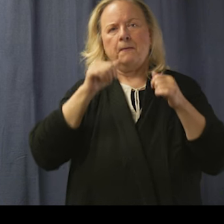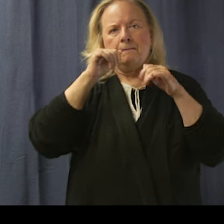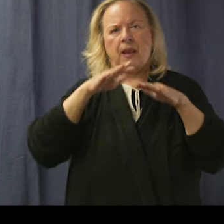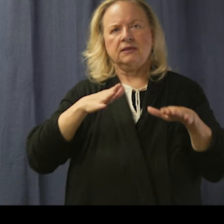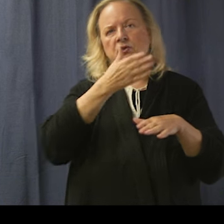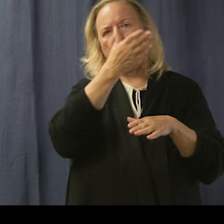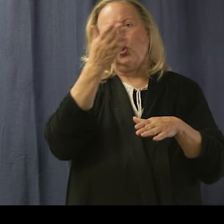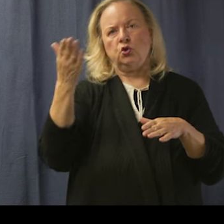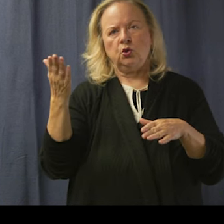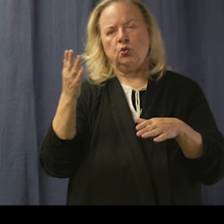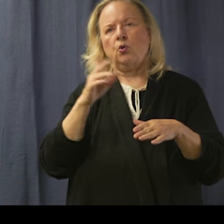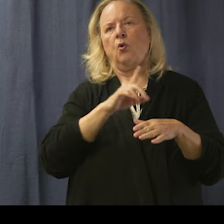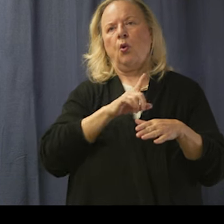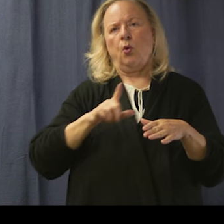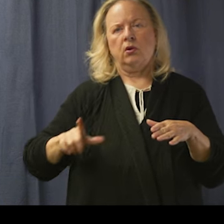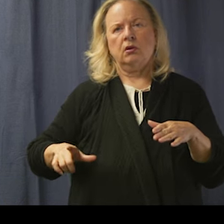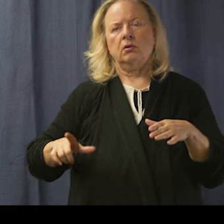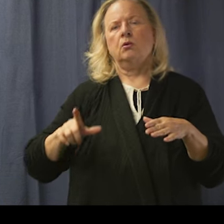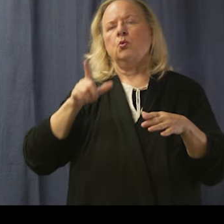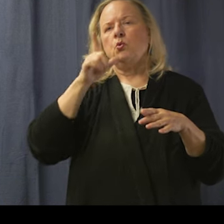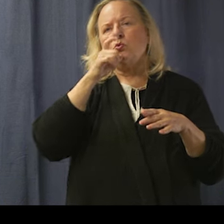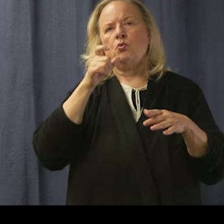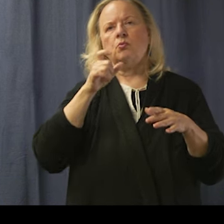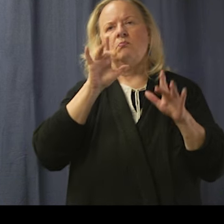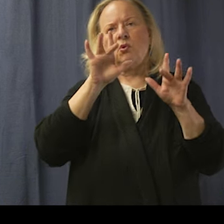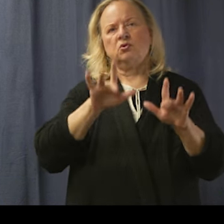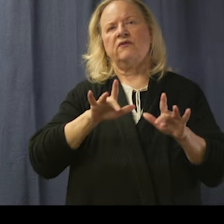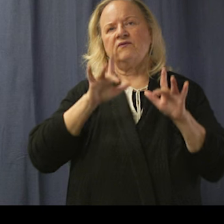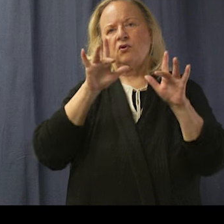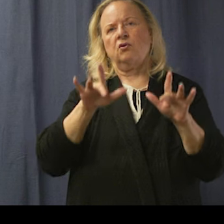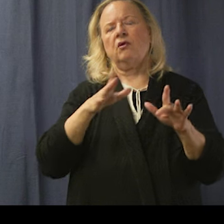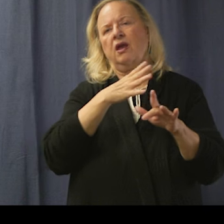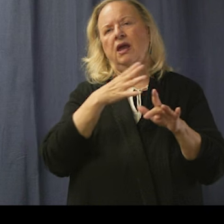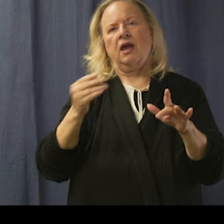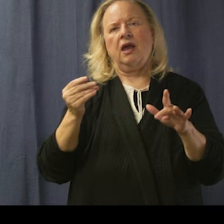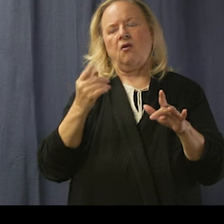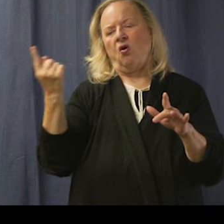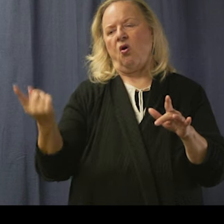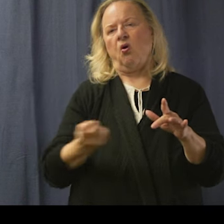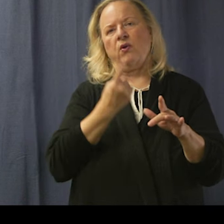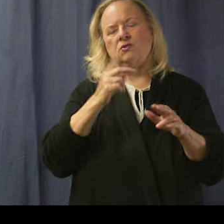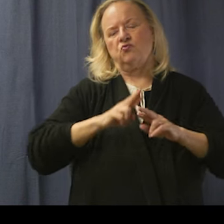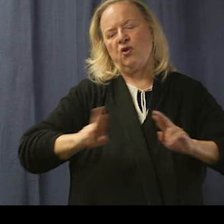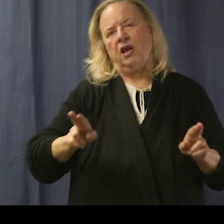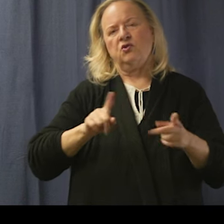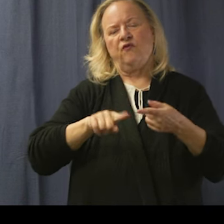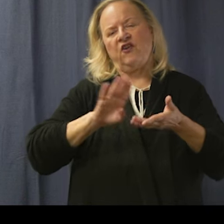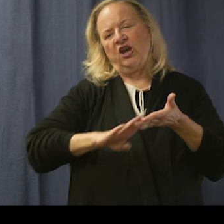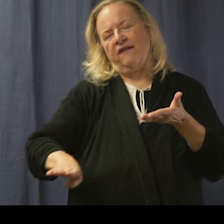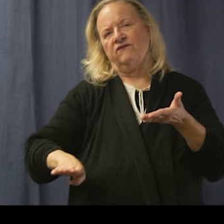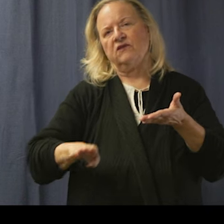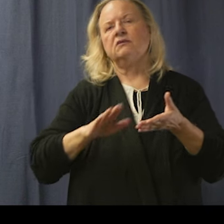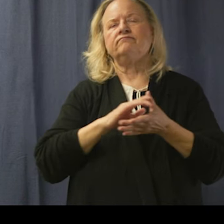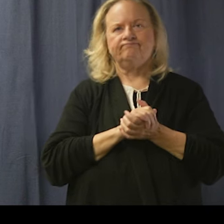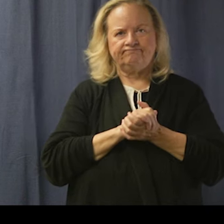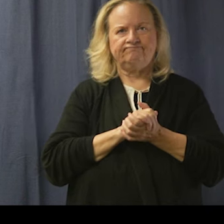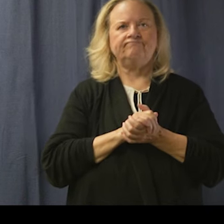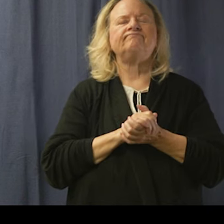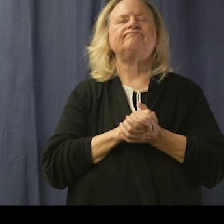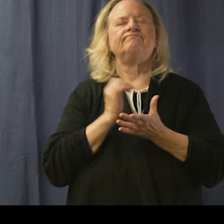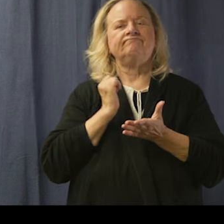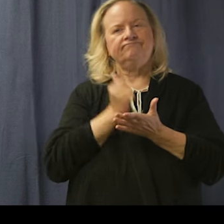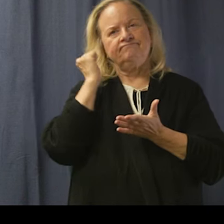forgive. Blessed are you, O Lord, who is merciful and always ready to forgive.